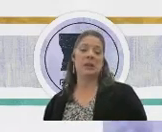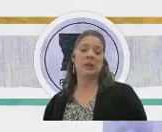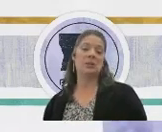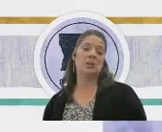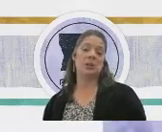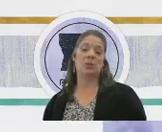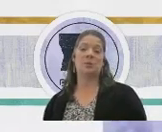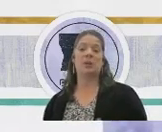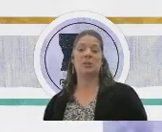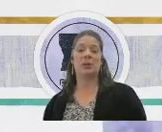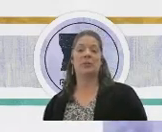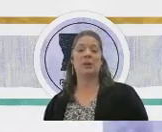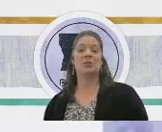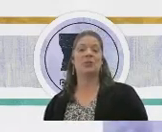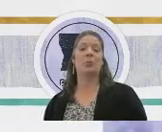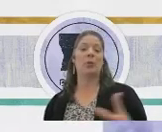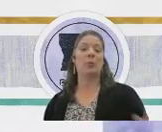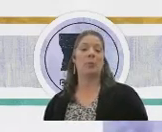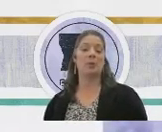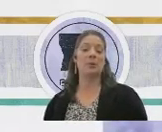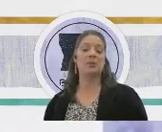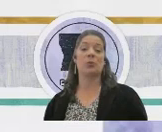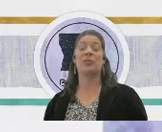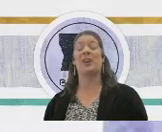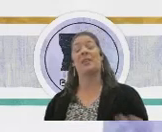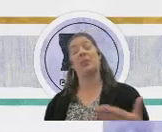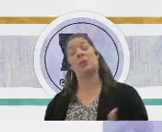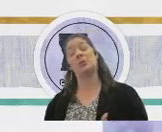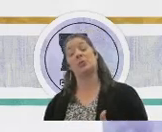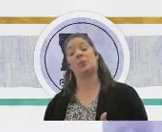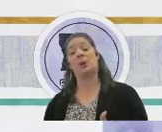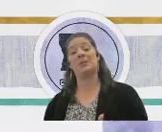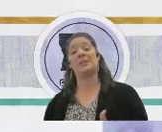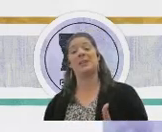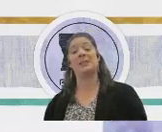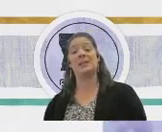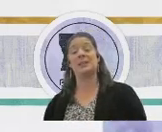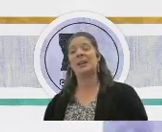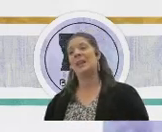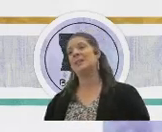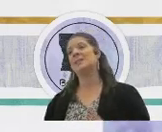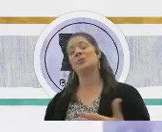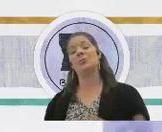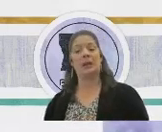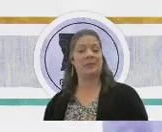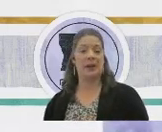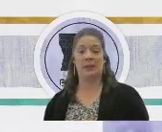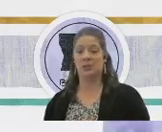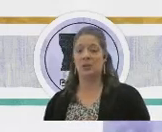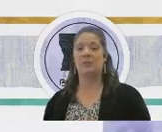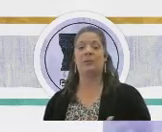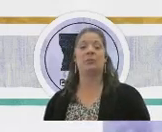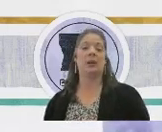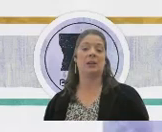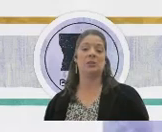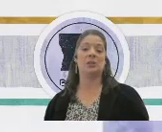you're obtaining and using the criminal history information for more than one purpose or for not the original purpose intended, that's a direct